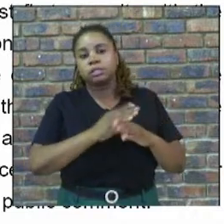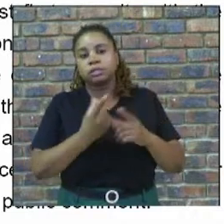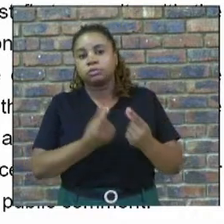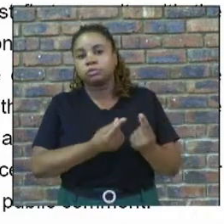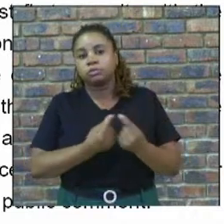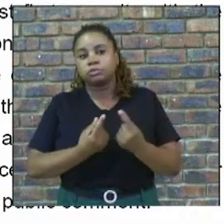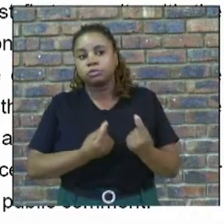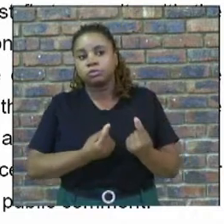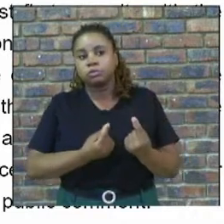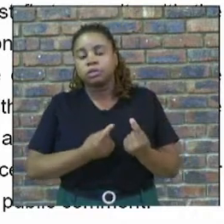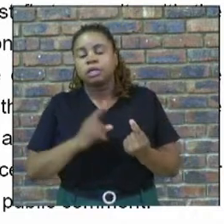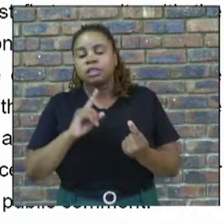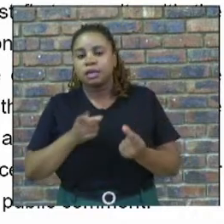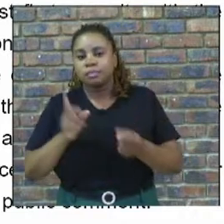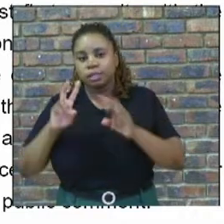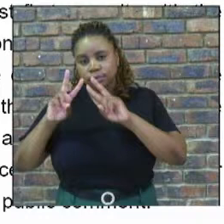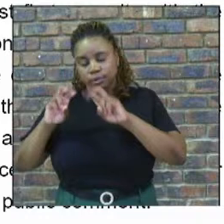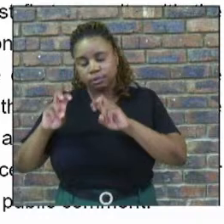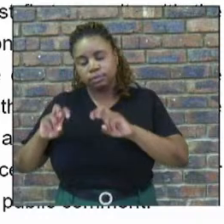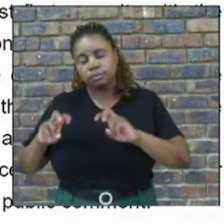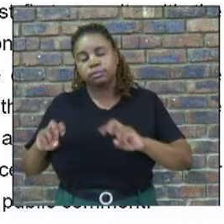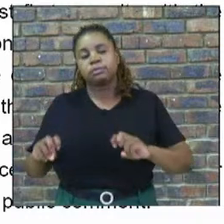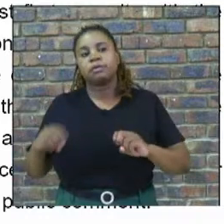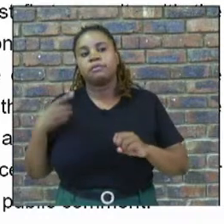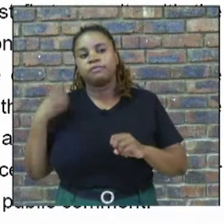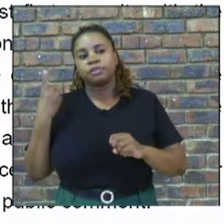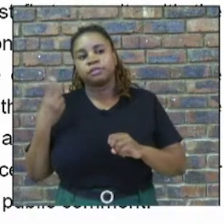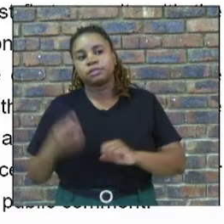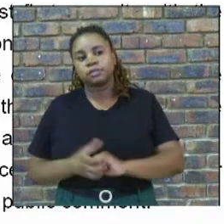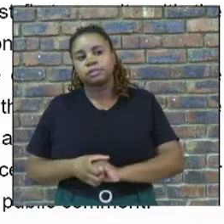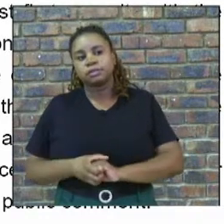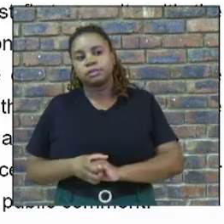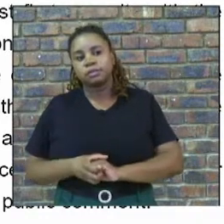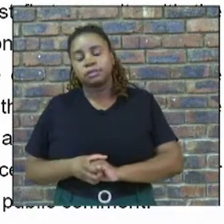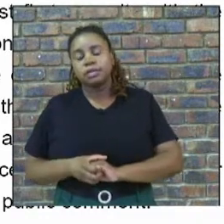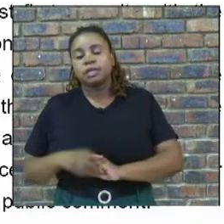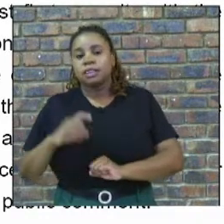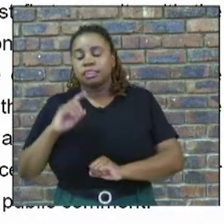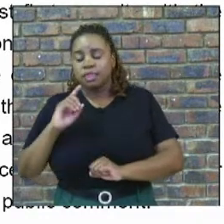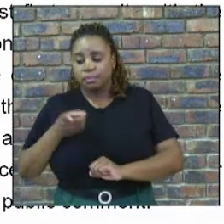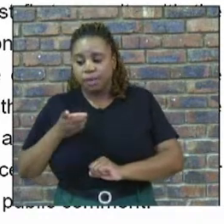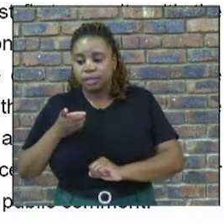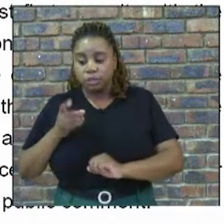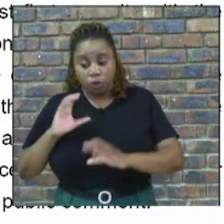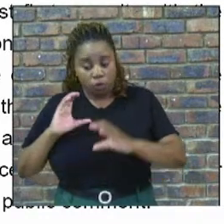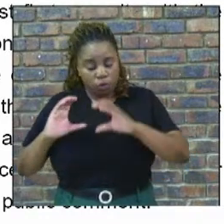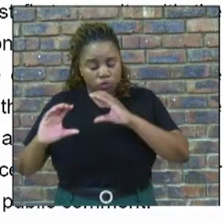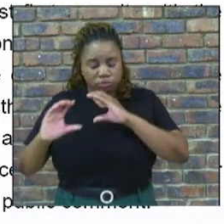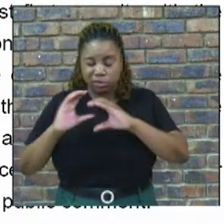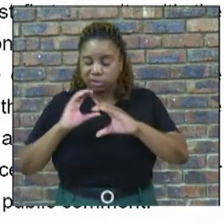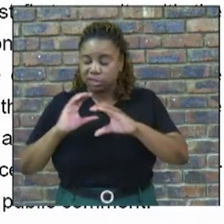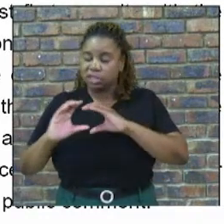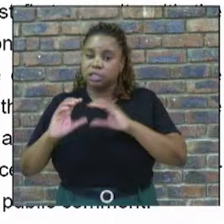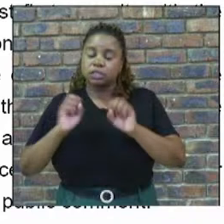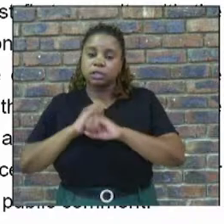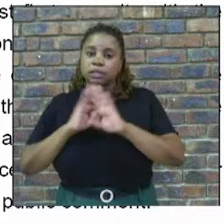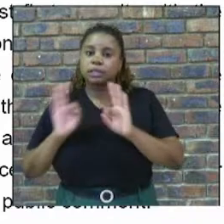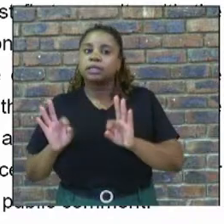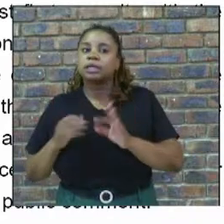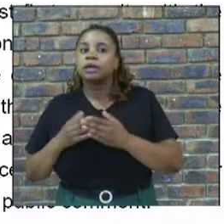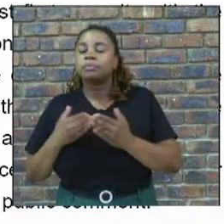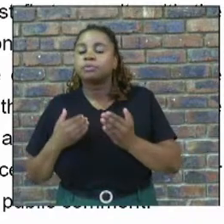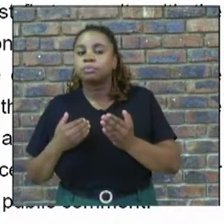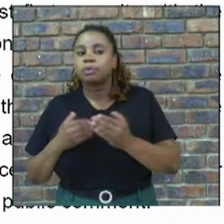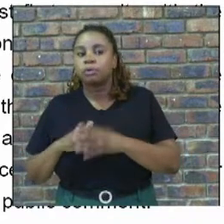and competition. Following the publication of the intention to declare certain practices to be unfair trading practices,